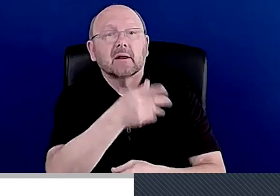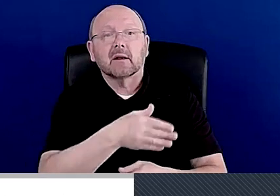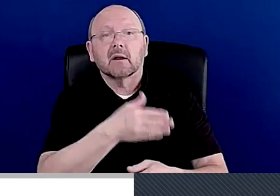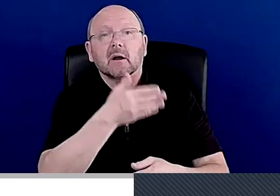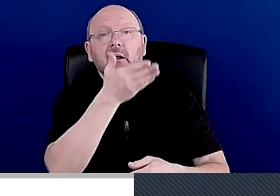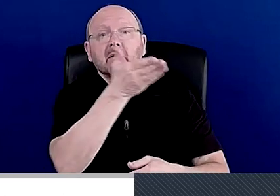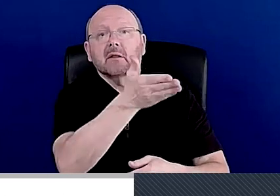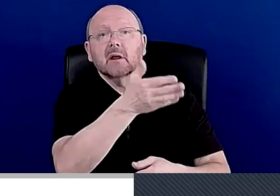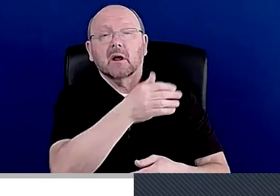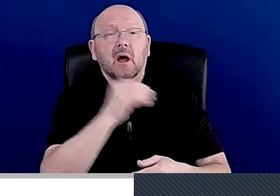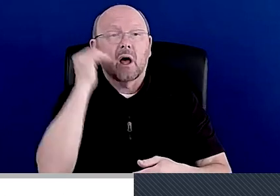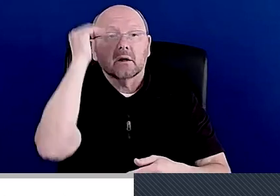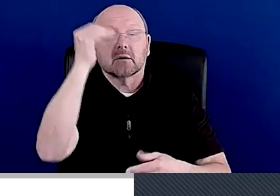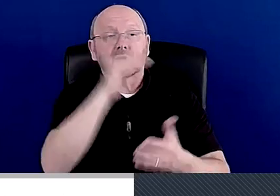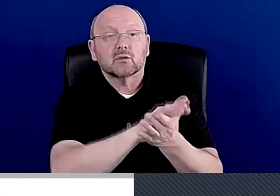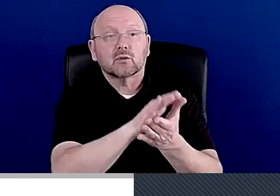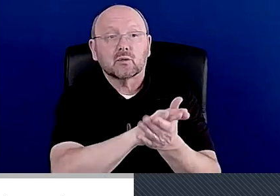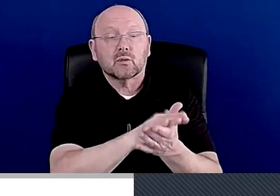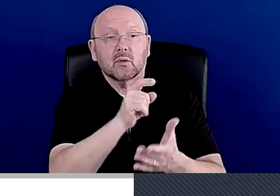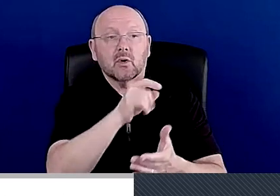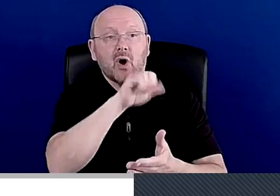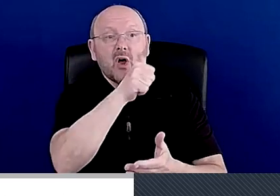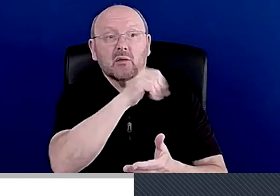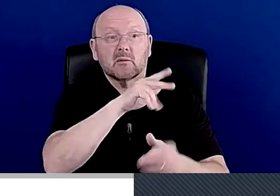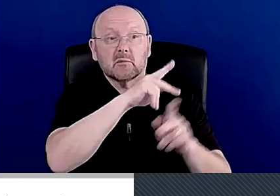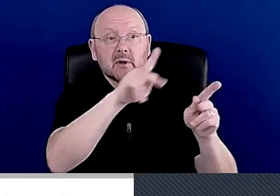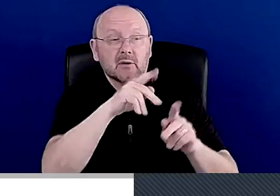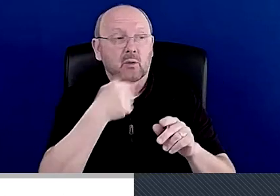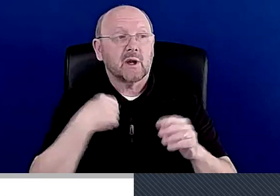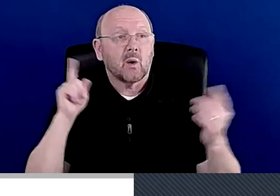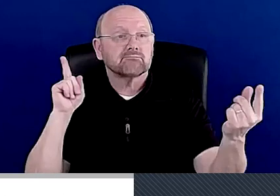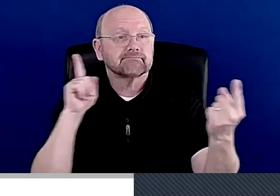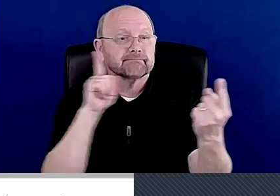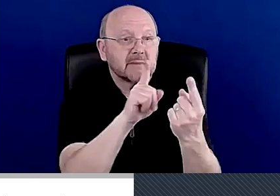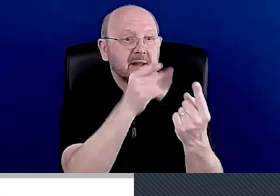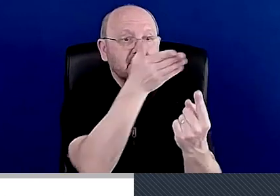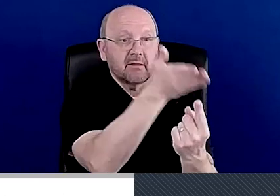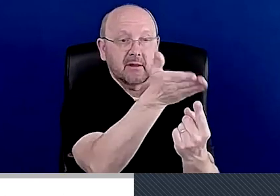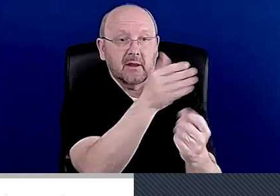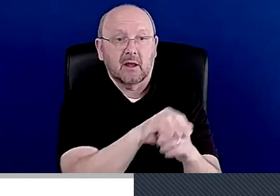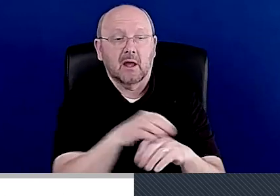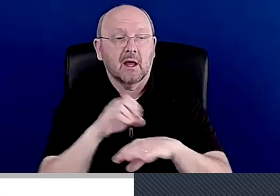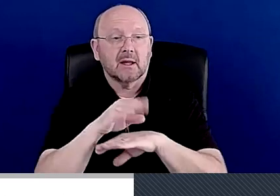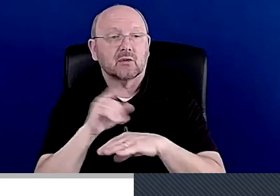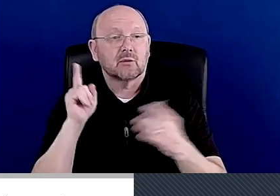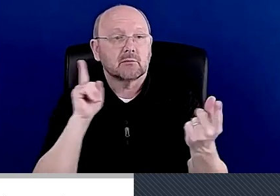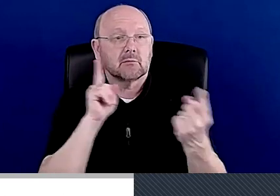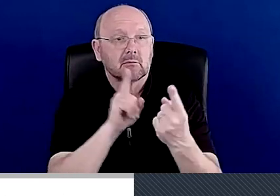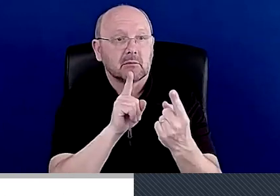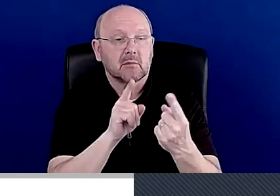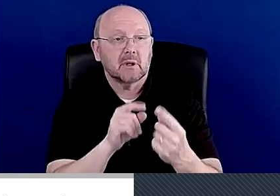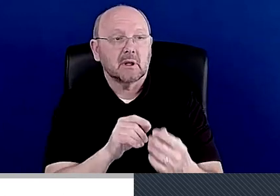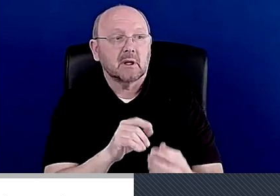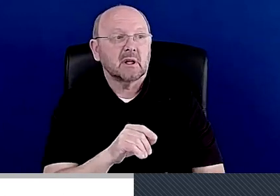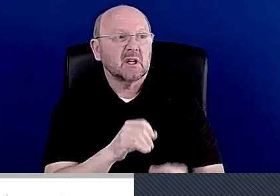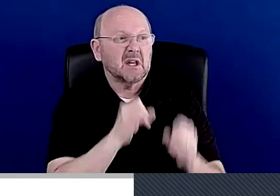our community partners. We go to them. The counselors meet with those students